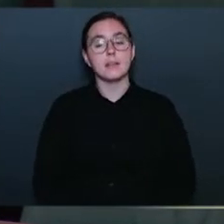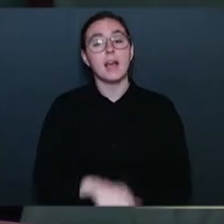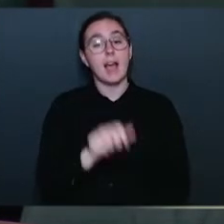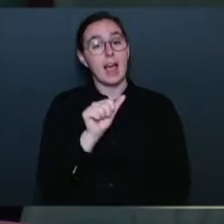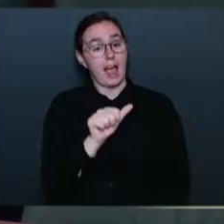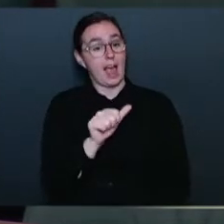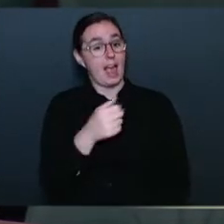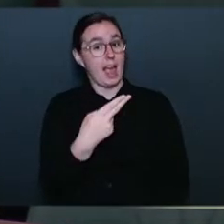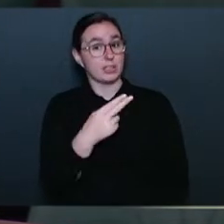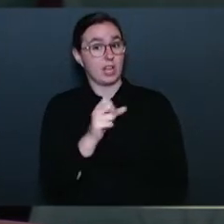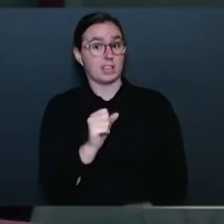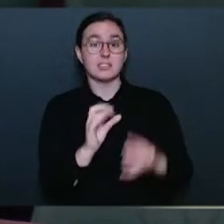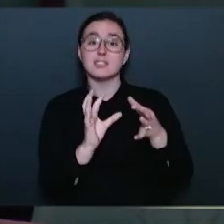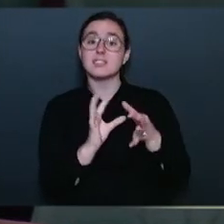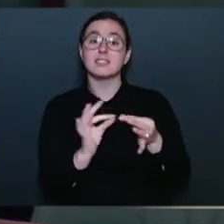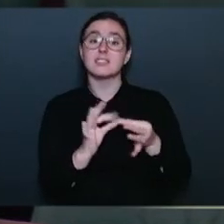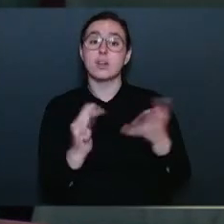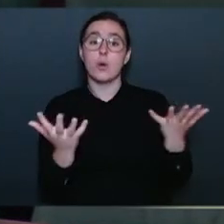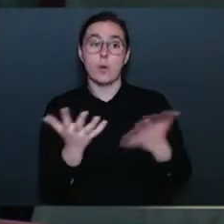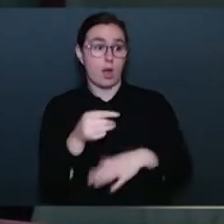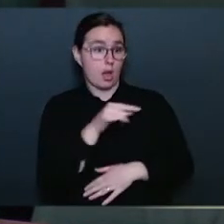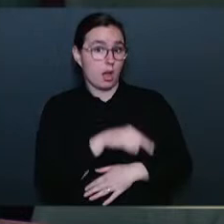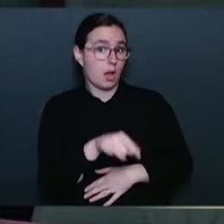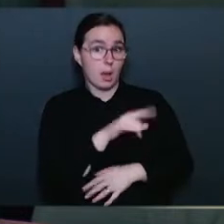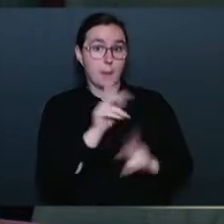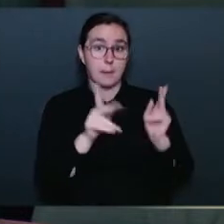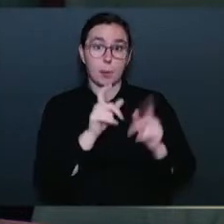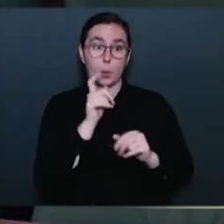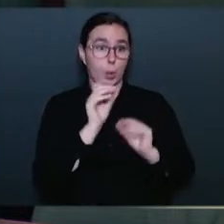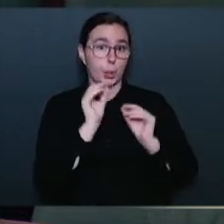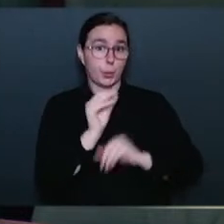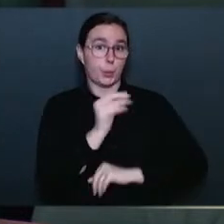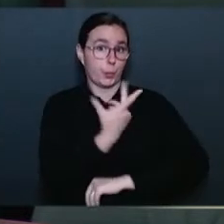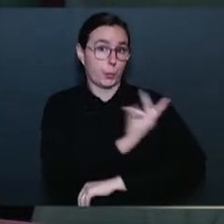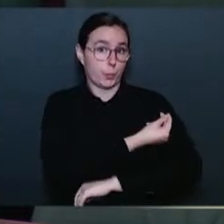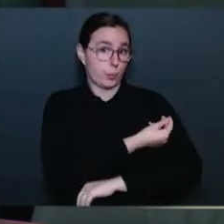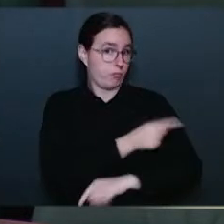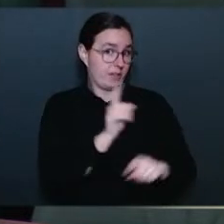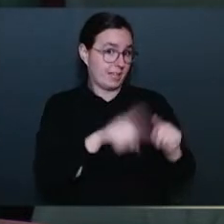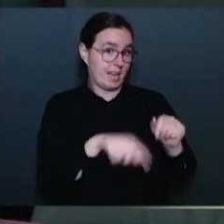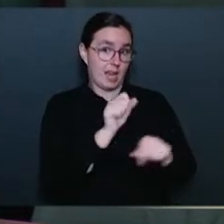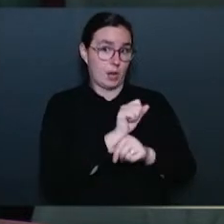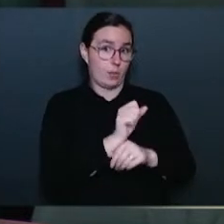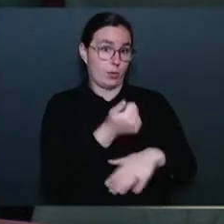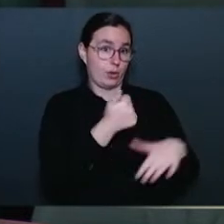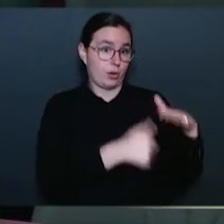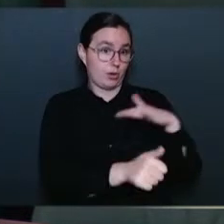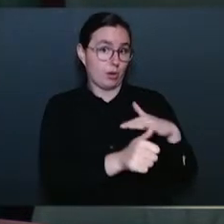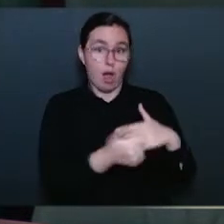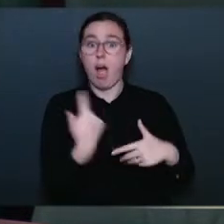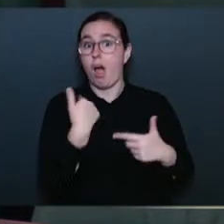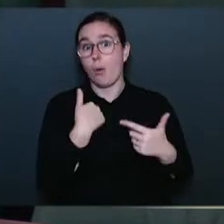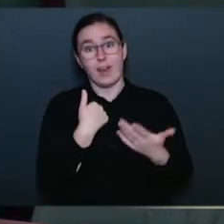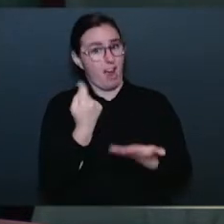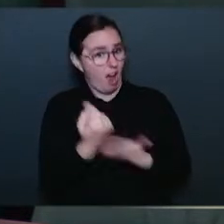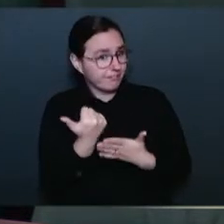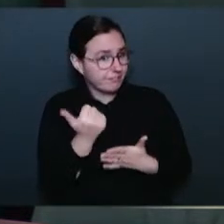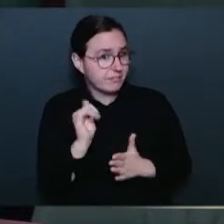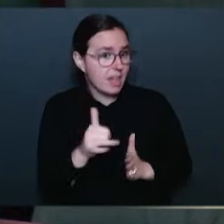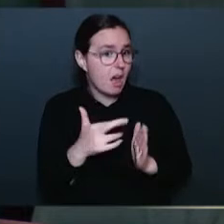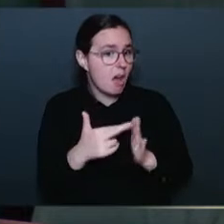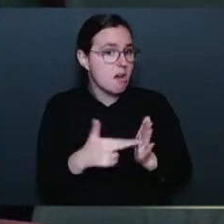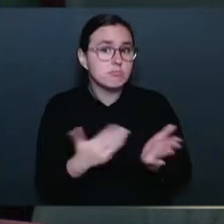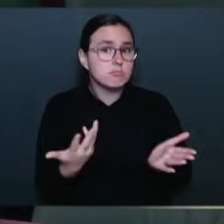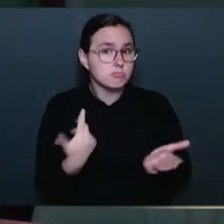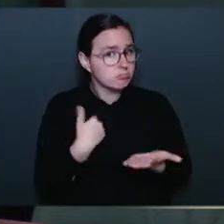to work in the system which was a decision we reversed which is a decision we reverse when when I mentioned that that was creating